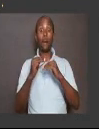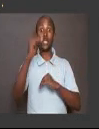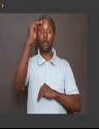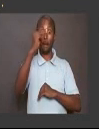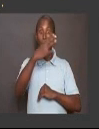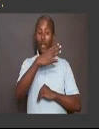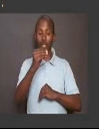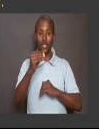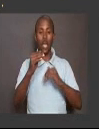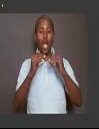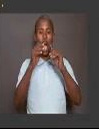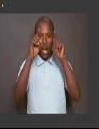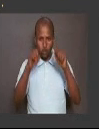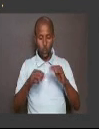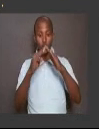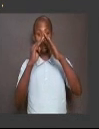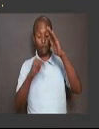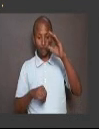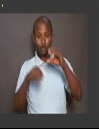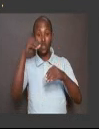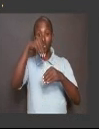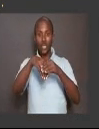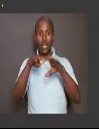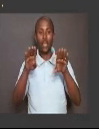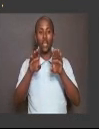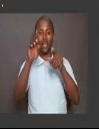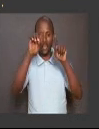absolute minimum values on the interval.